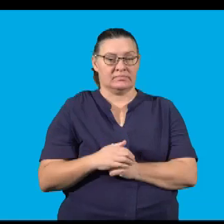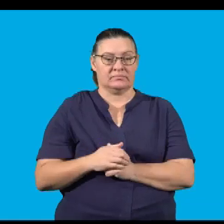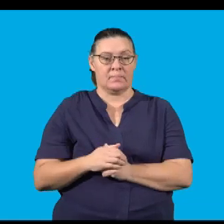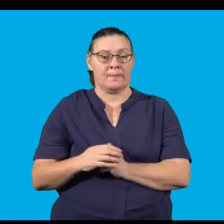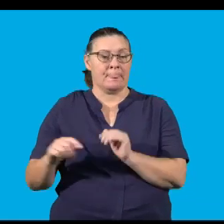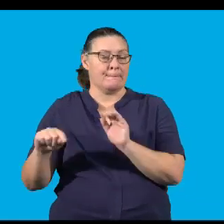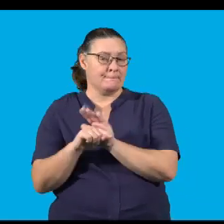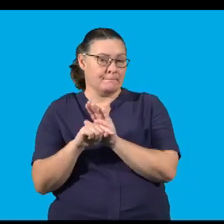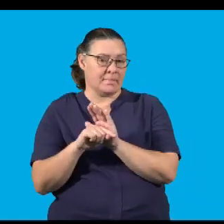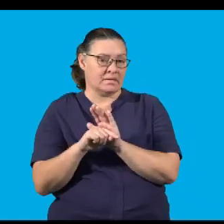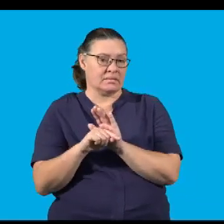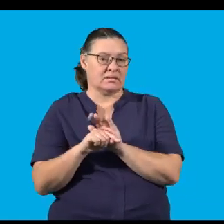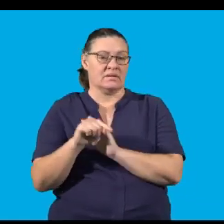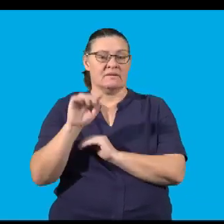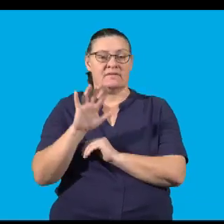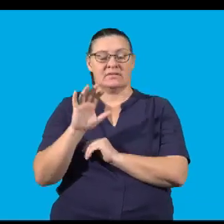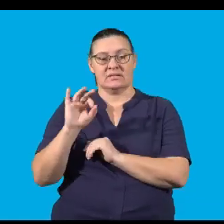116,57 minus